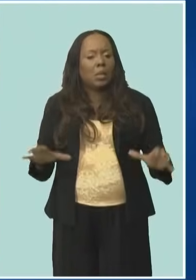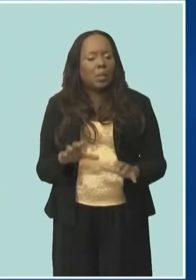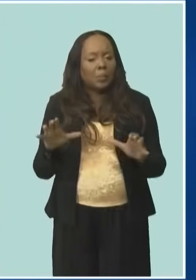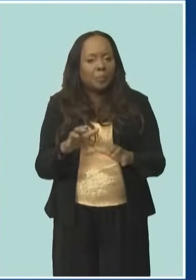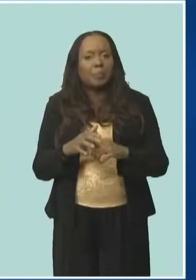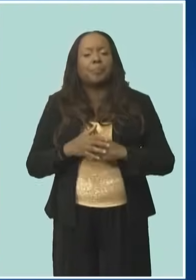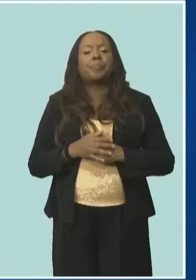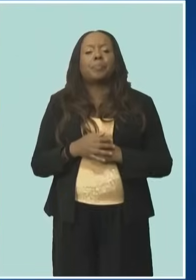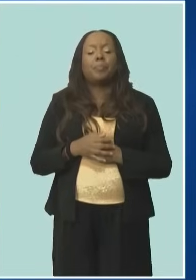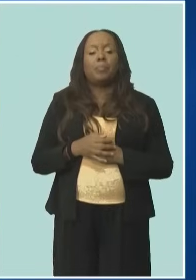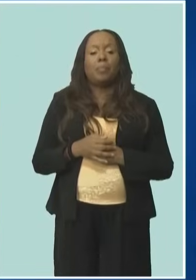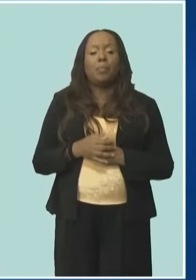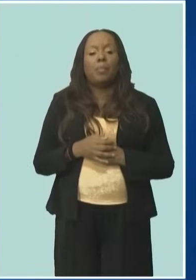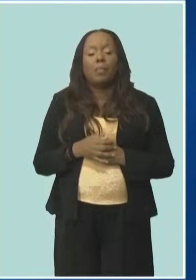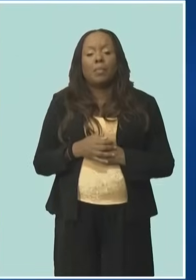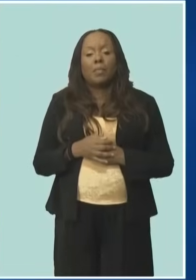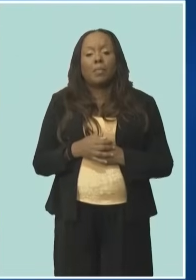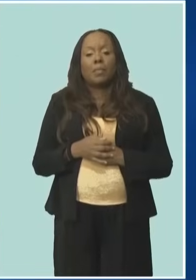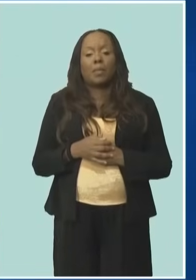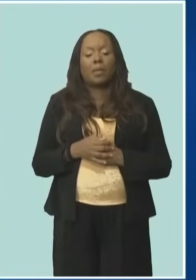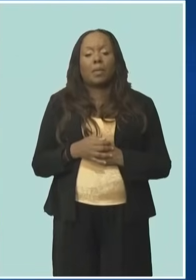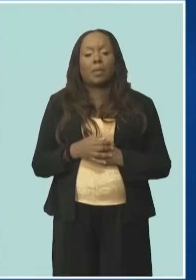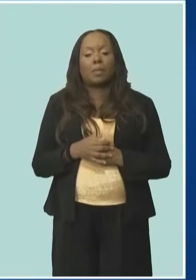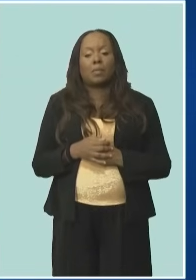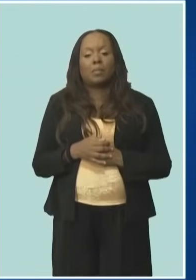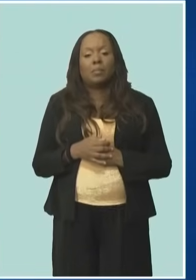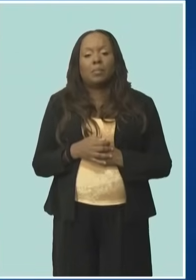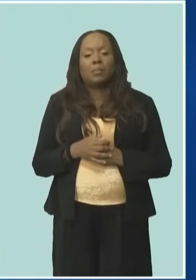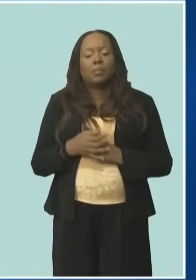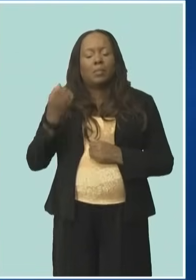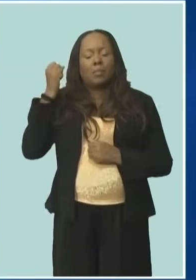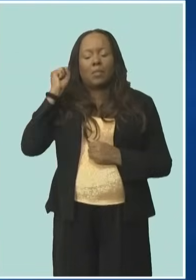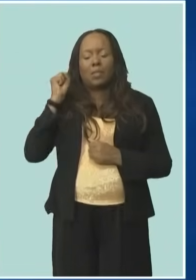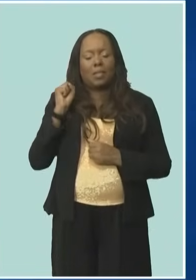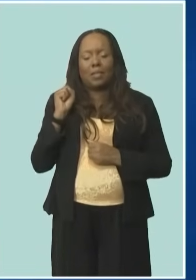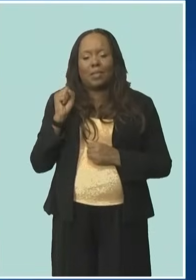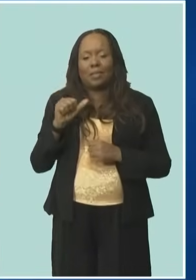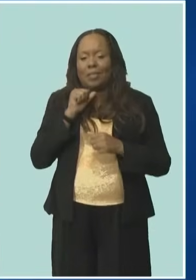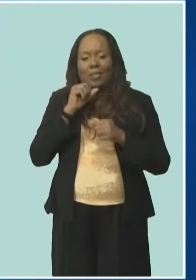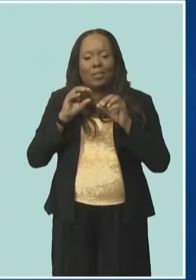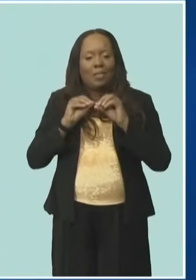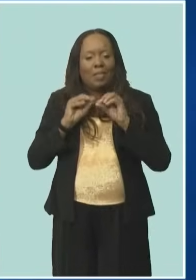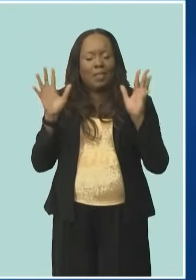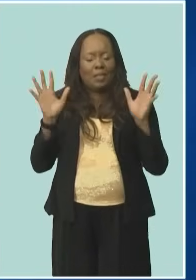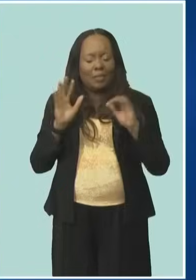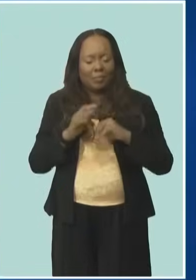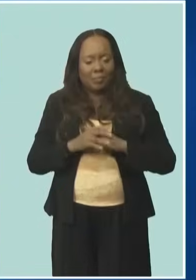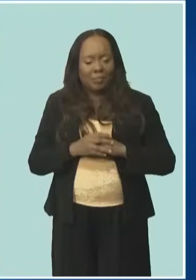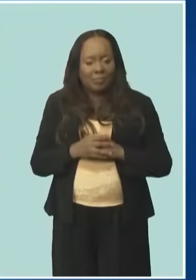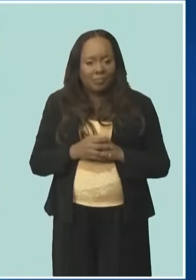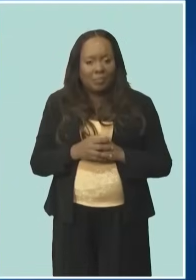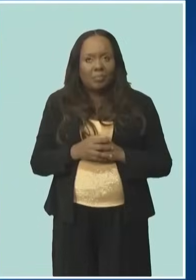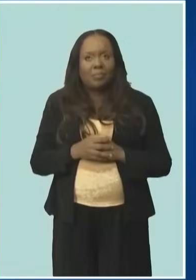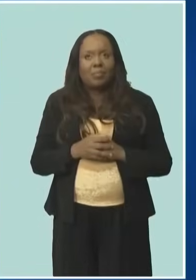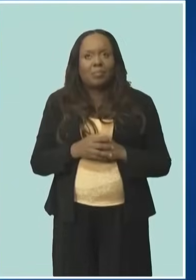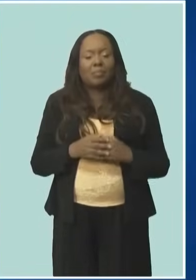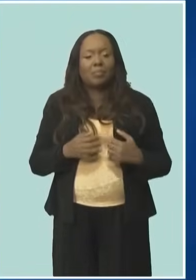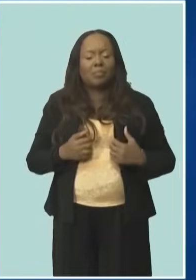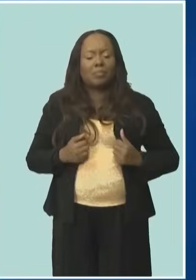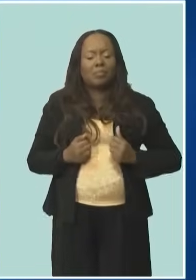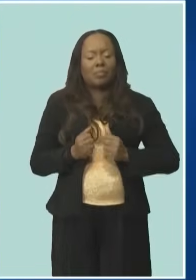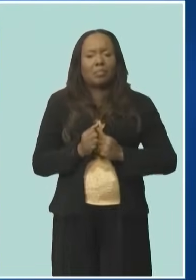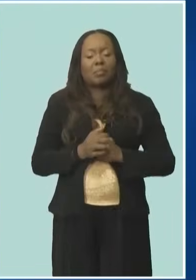Secretary Union and the first General Secretary of the Congress of Trade Unions and Staff Association of Barbados. At the time